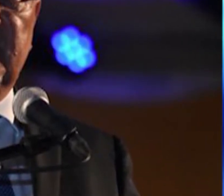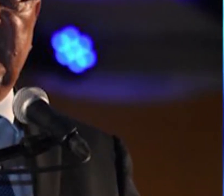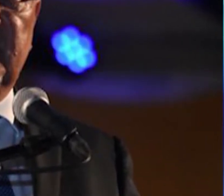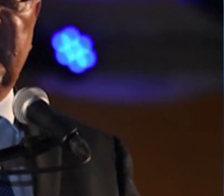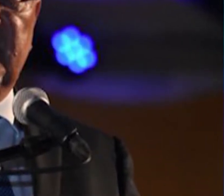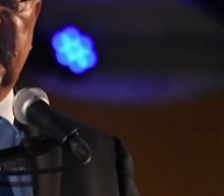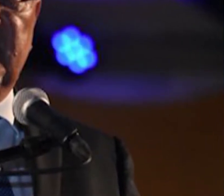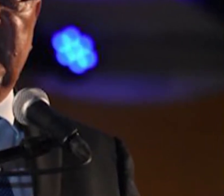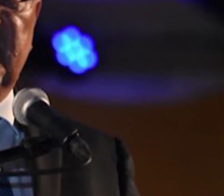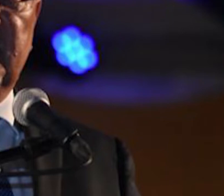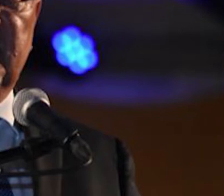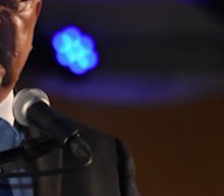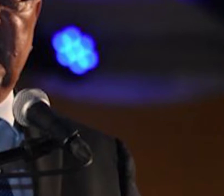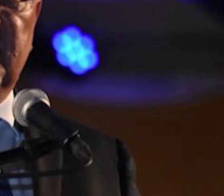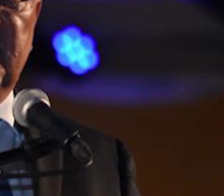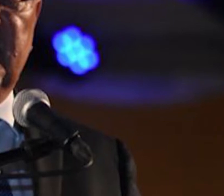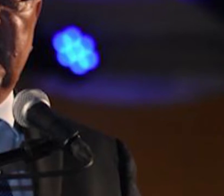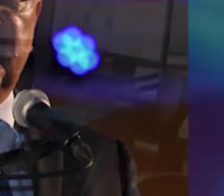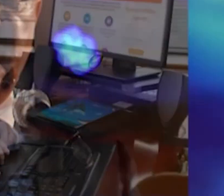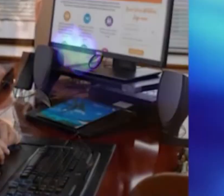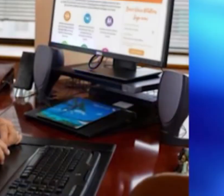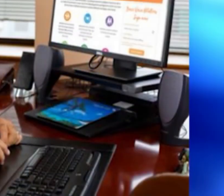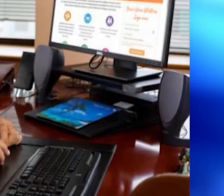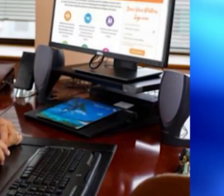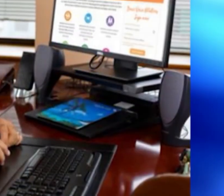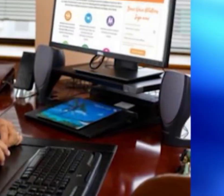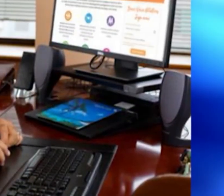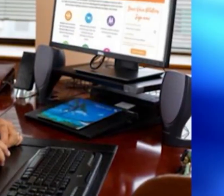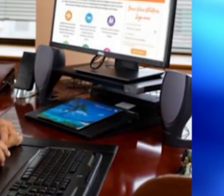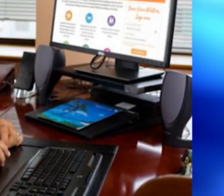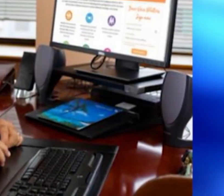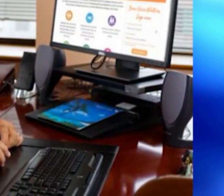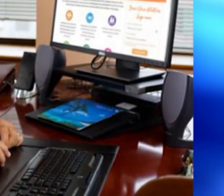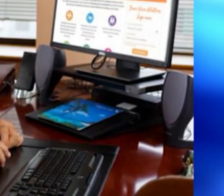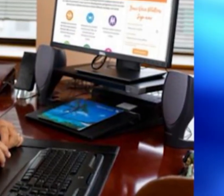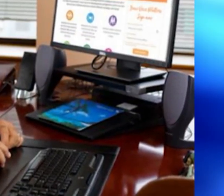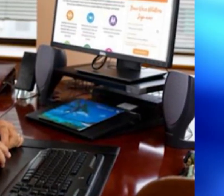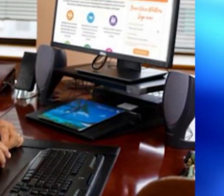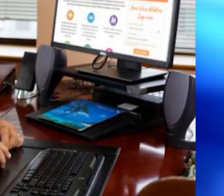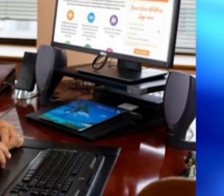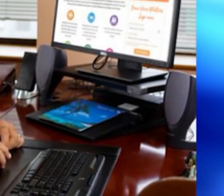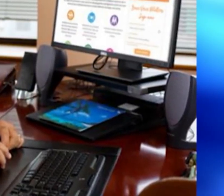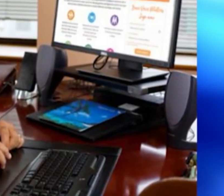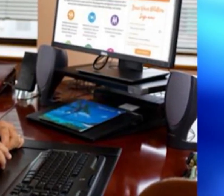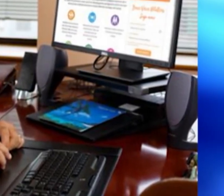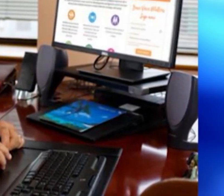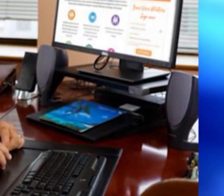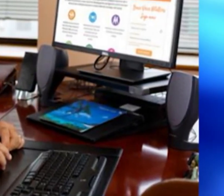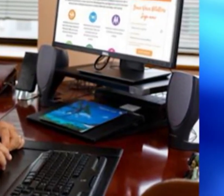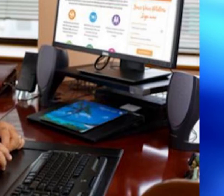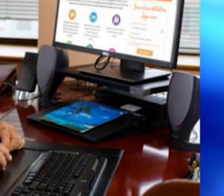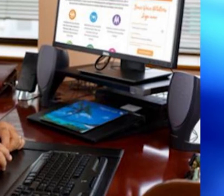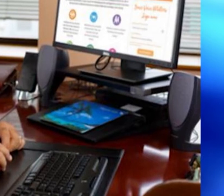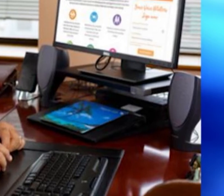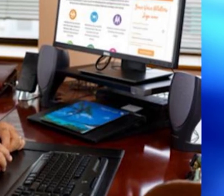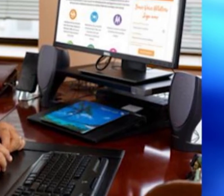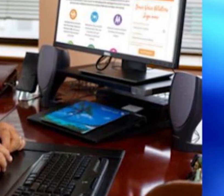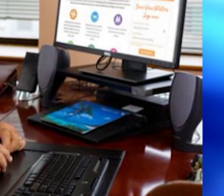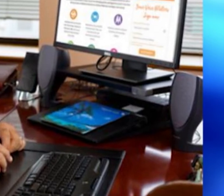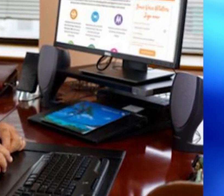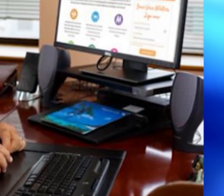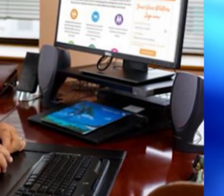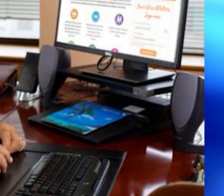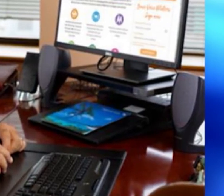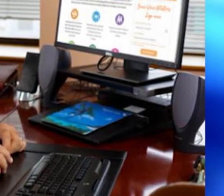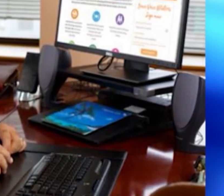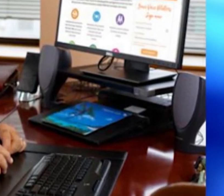business of the Barbados Private Sector Association following the voluntary resignation of Mr. Herbert. Mr. Clark also served in the capacity as the